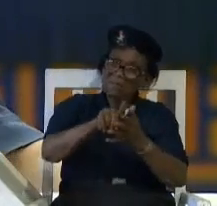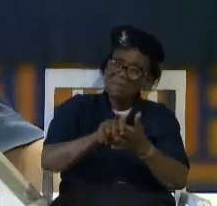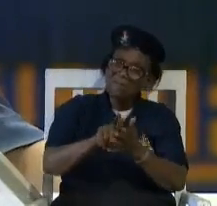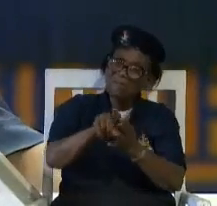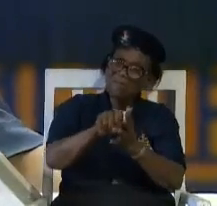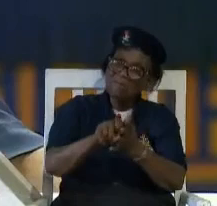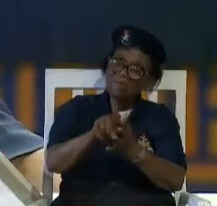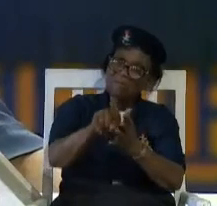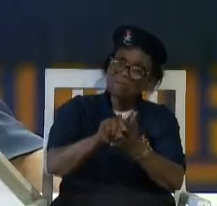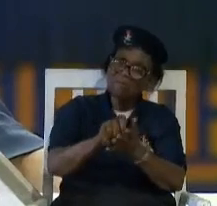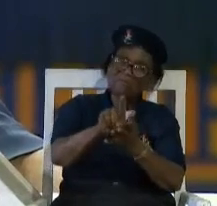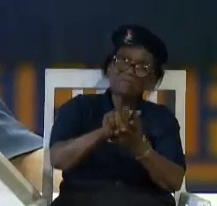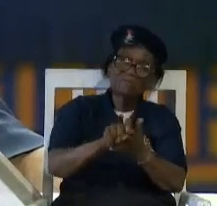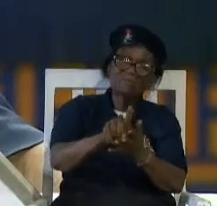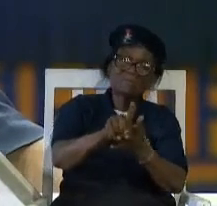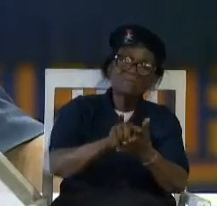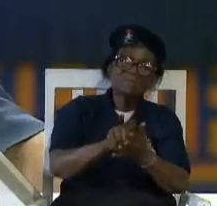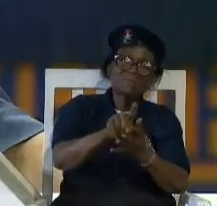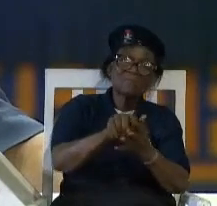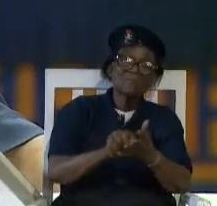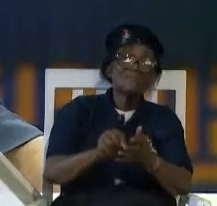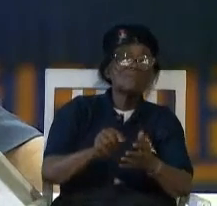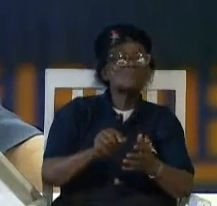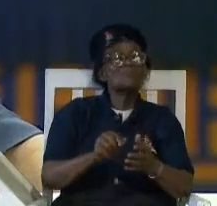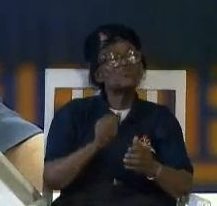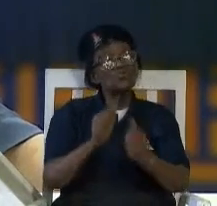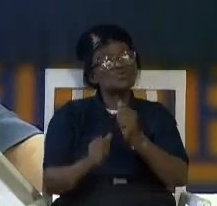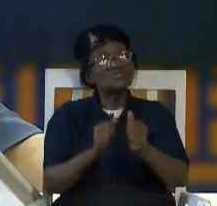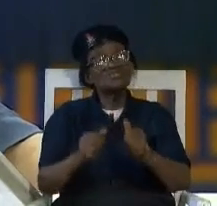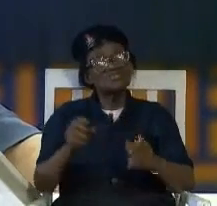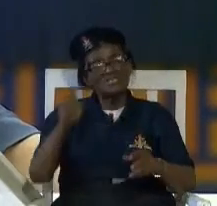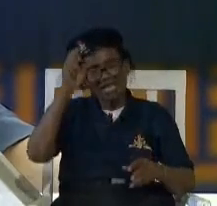A demon that the enemy had put in her.